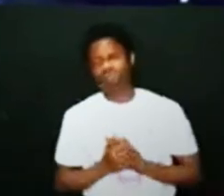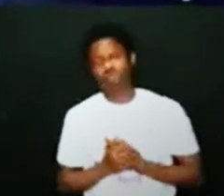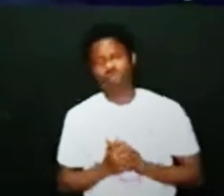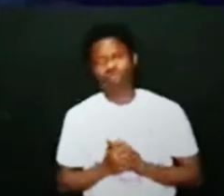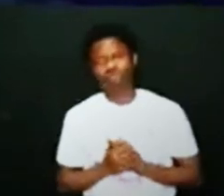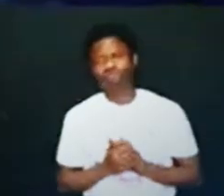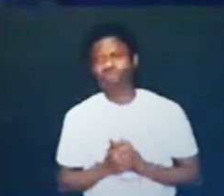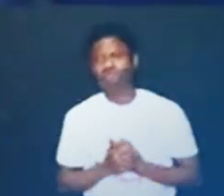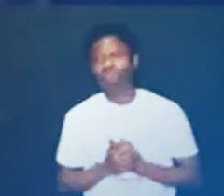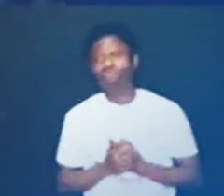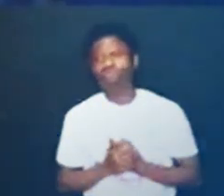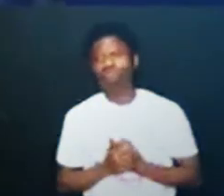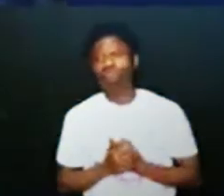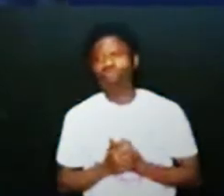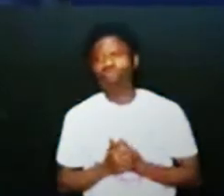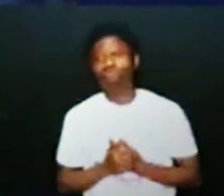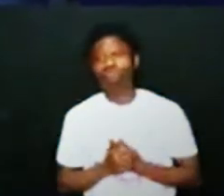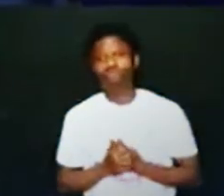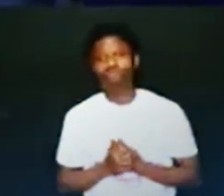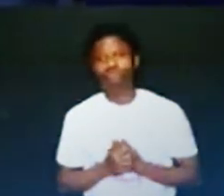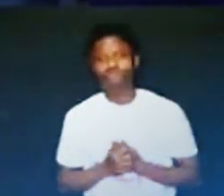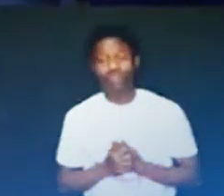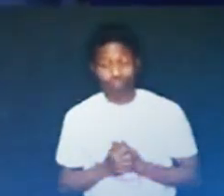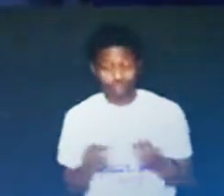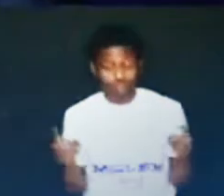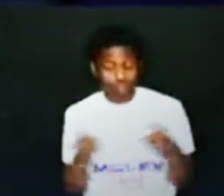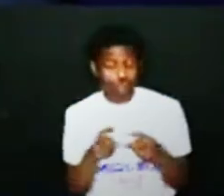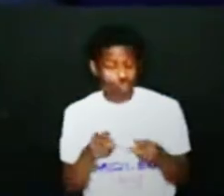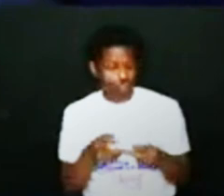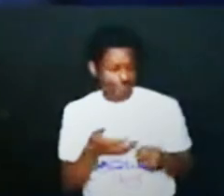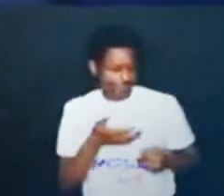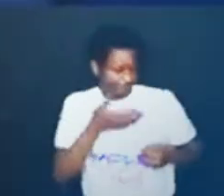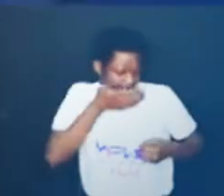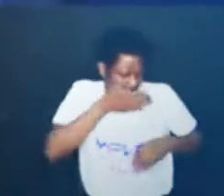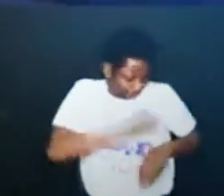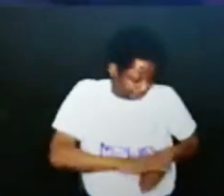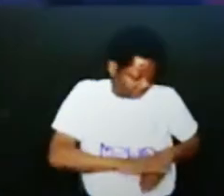action. So to suppress is to restrain.